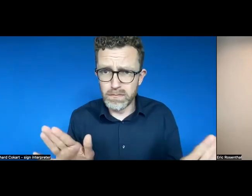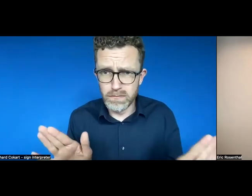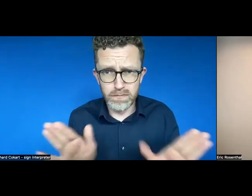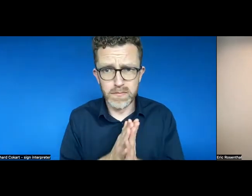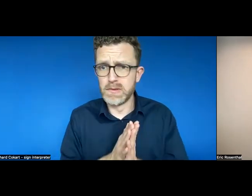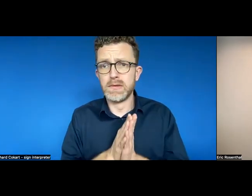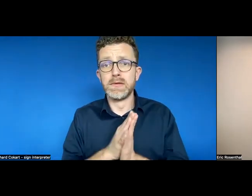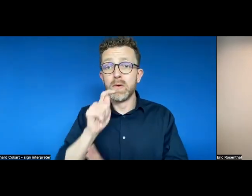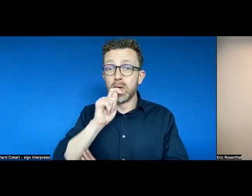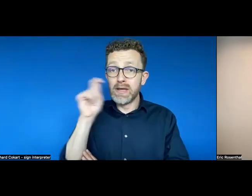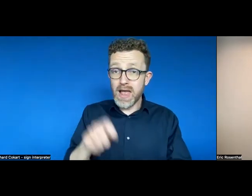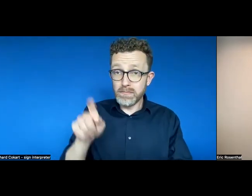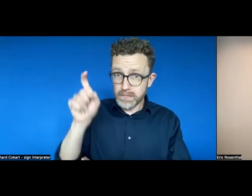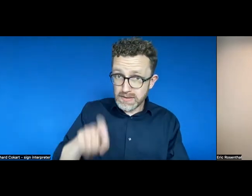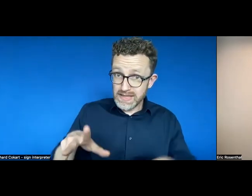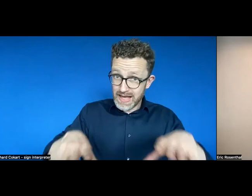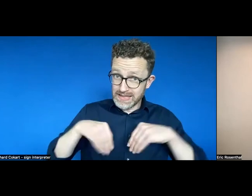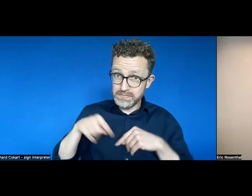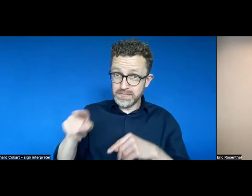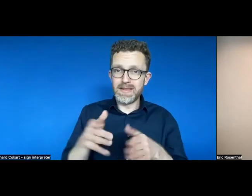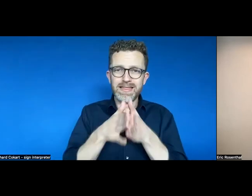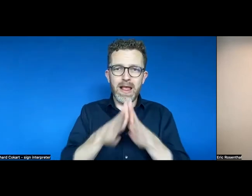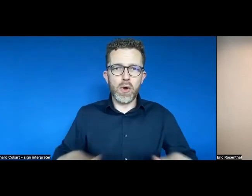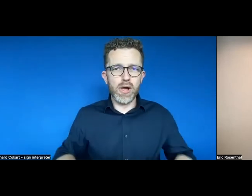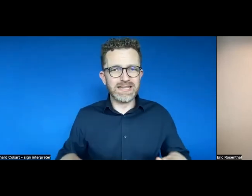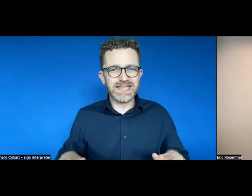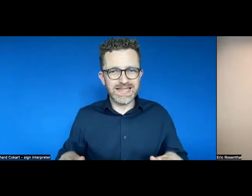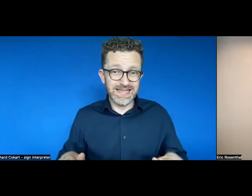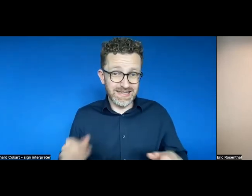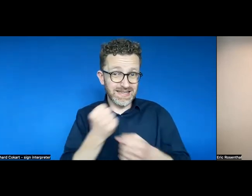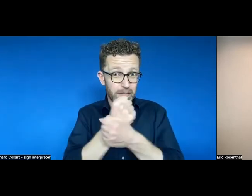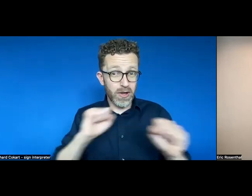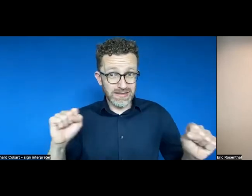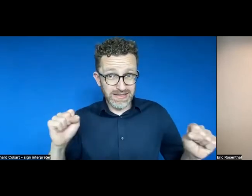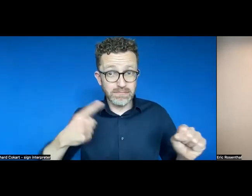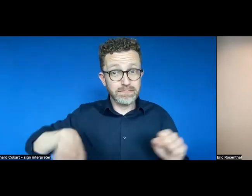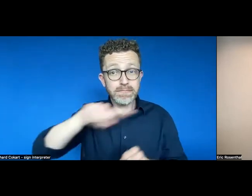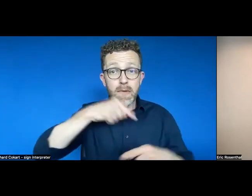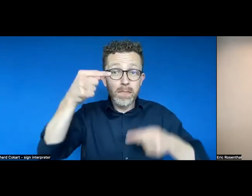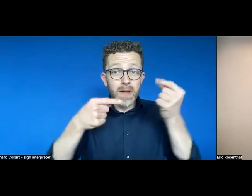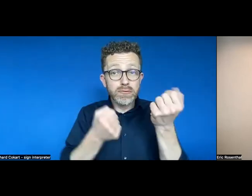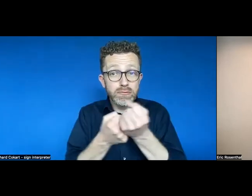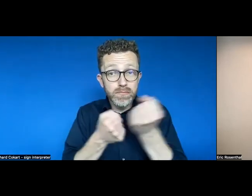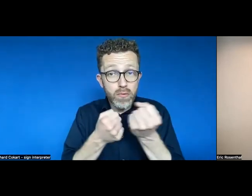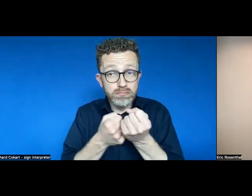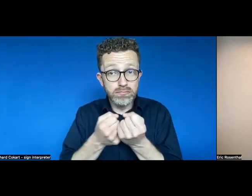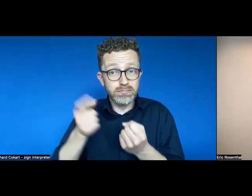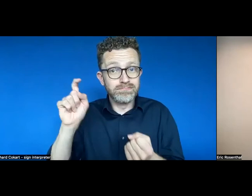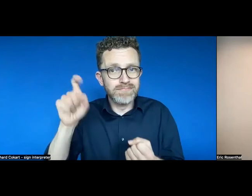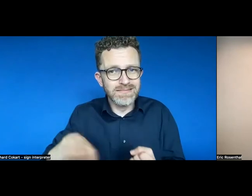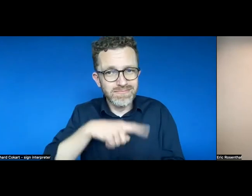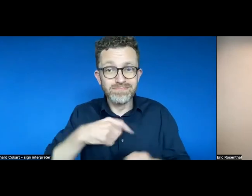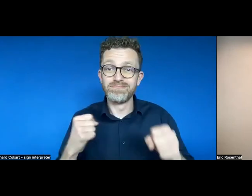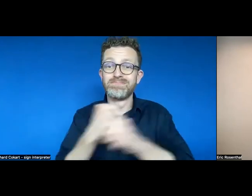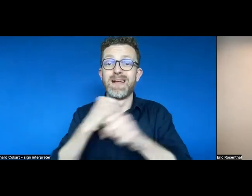a right to live and grow up in a family. General comment number 5 of the CRPD under Article 19. That